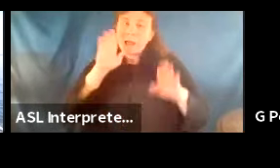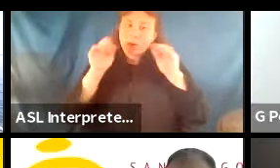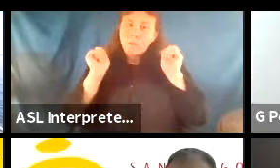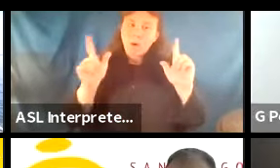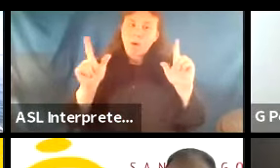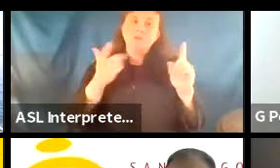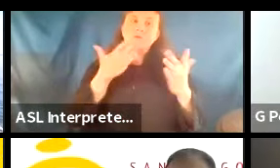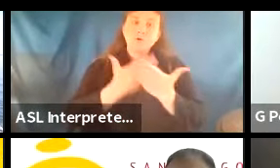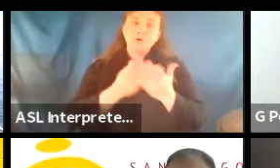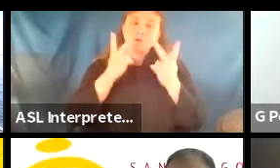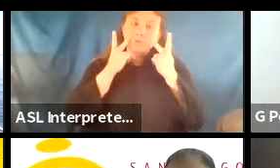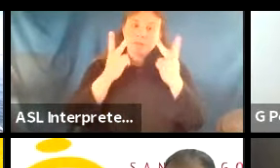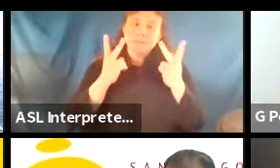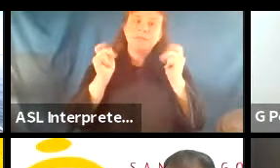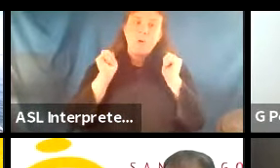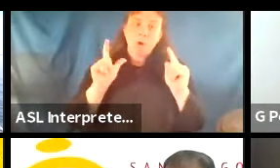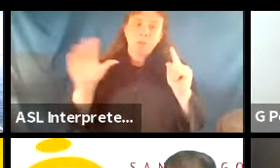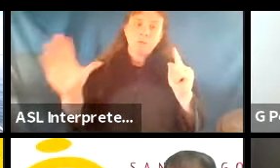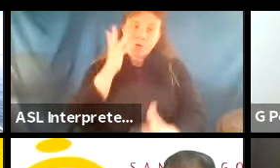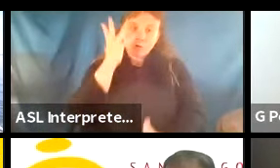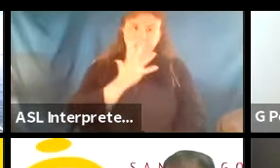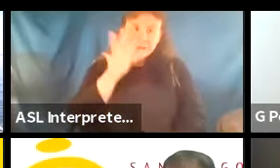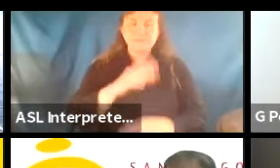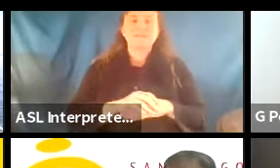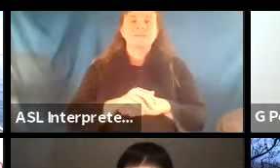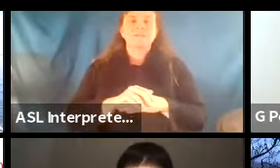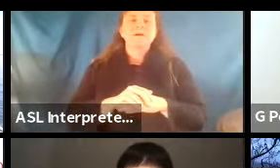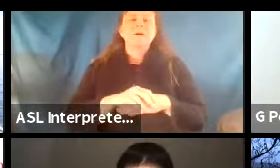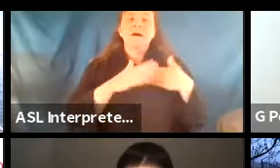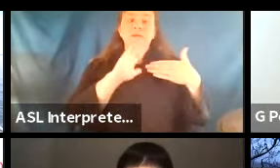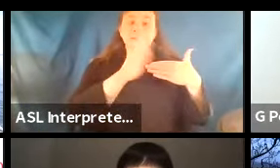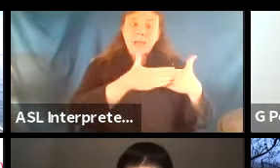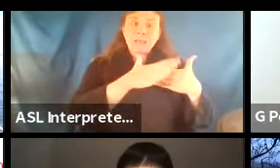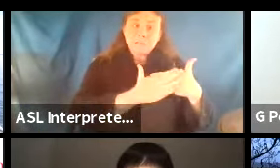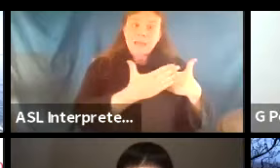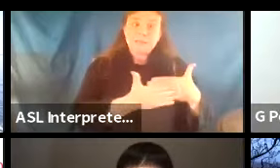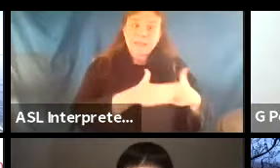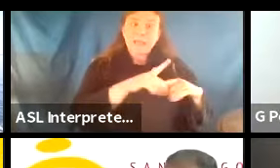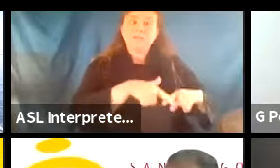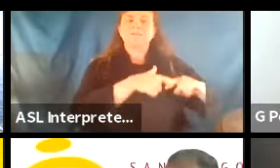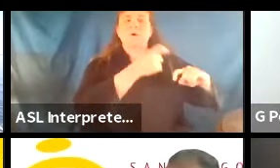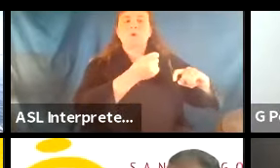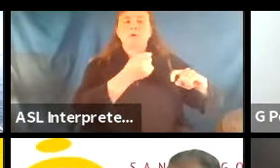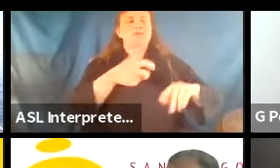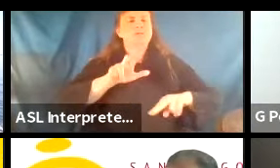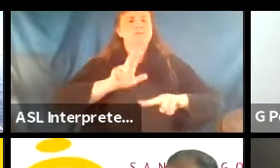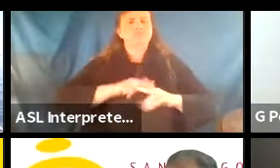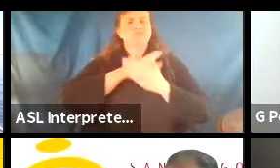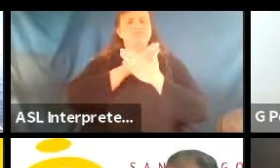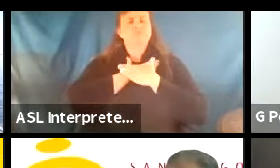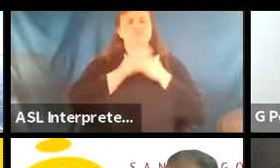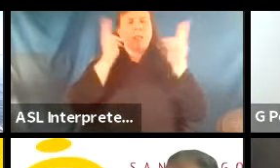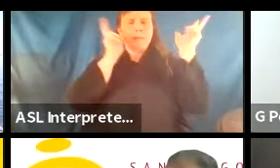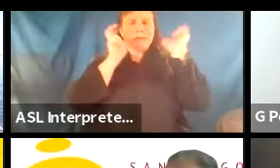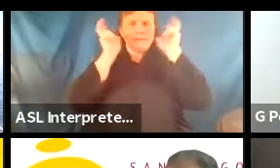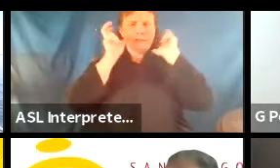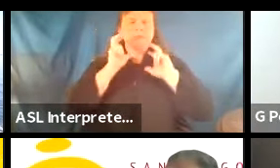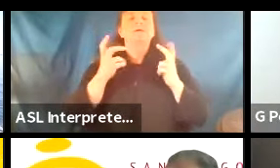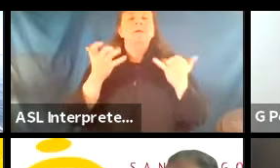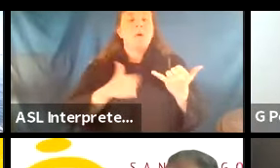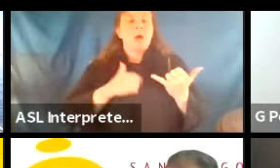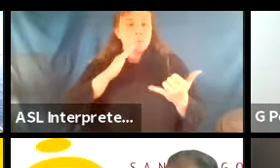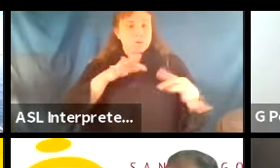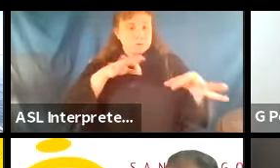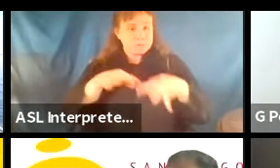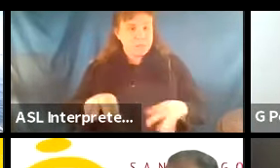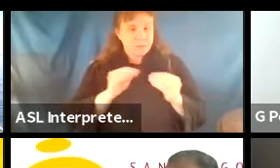faces. I'm going to give you a break from looking at slides so you can sit back and relax. I'm here to talk to you a little bit about